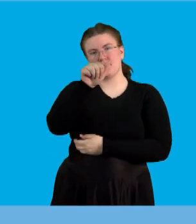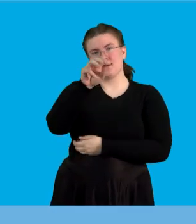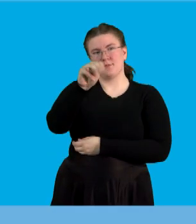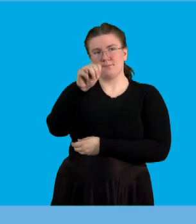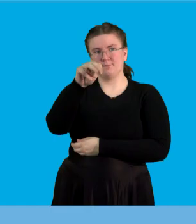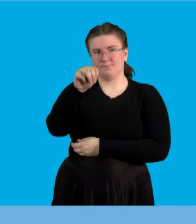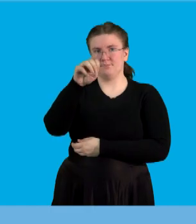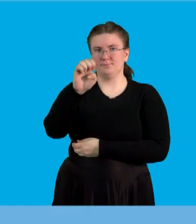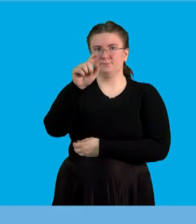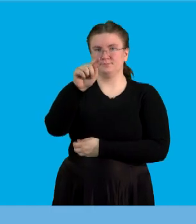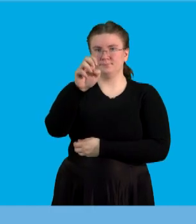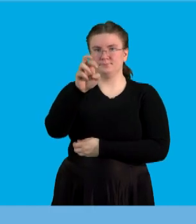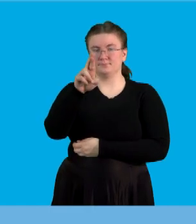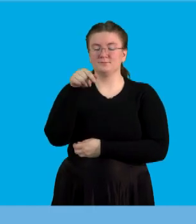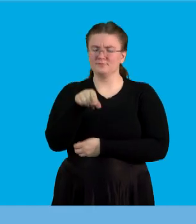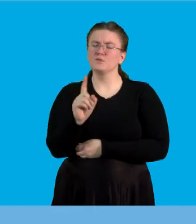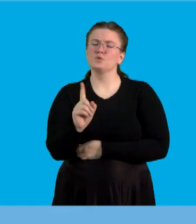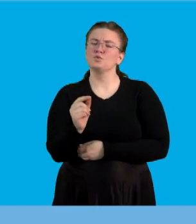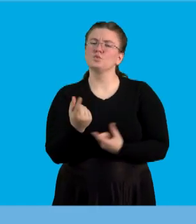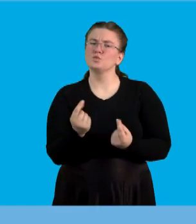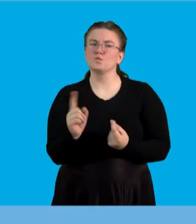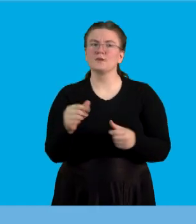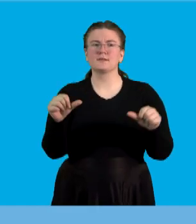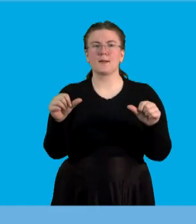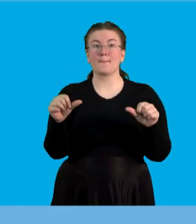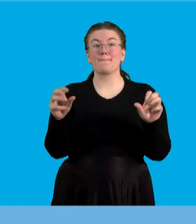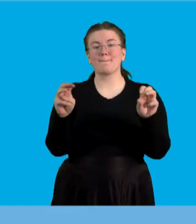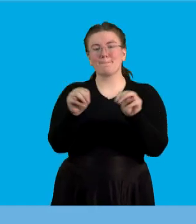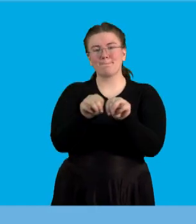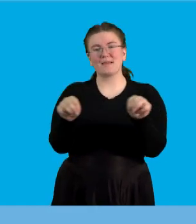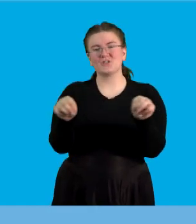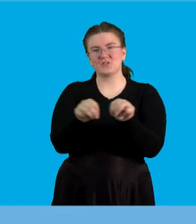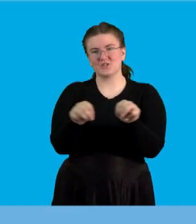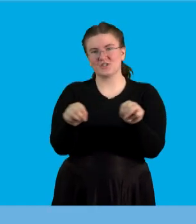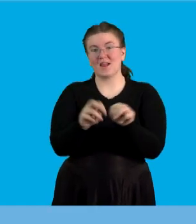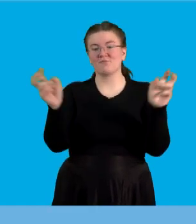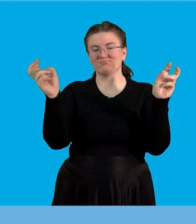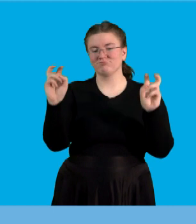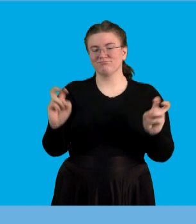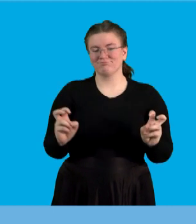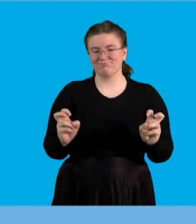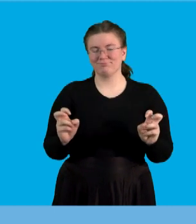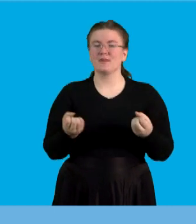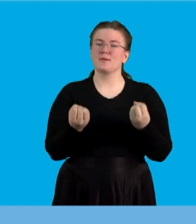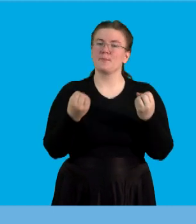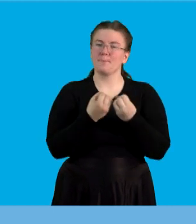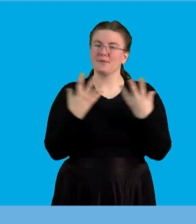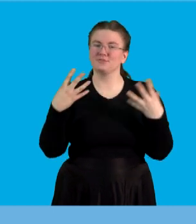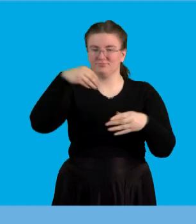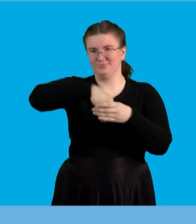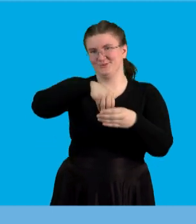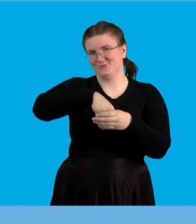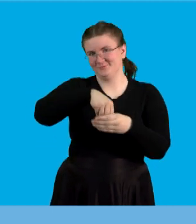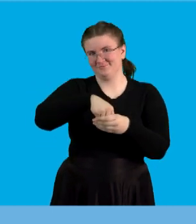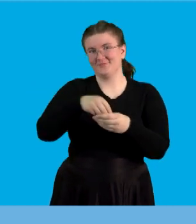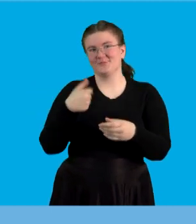Now, that ammeter, that's a measuring device that is used to measure the electric current in a circuit. So in order for us to measure the